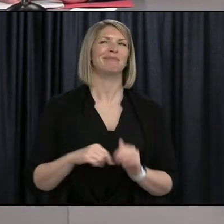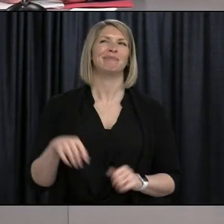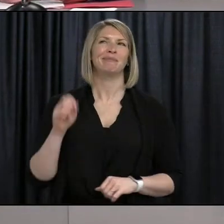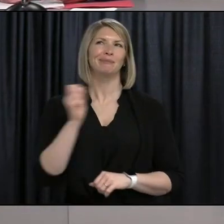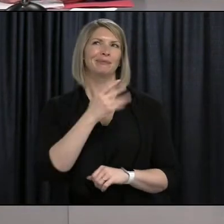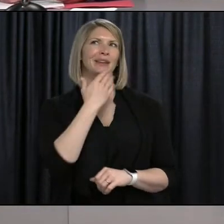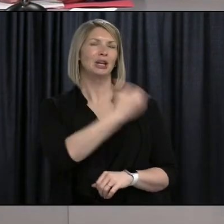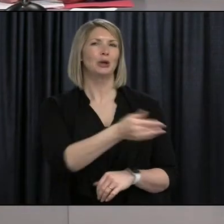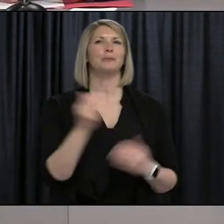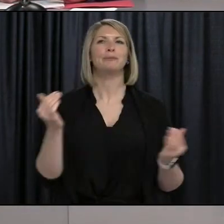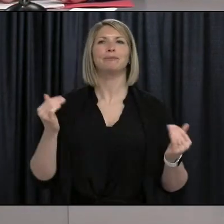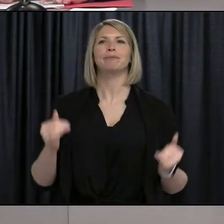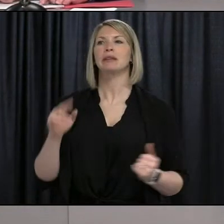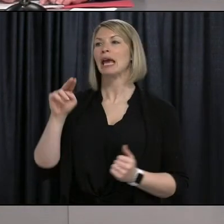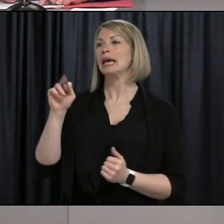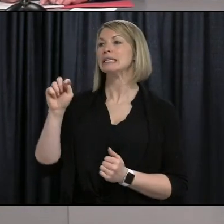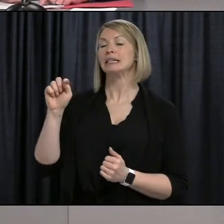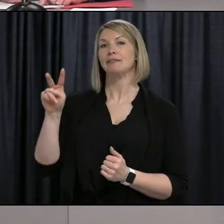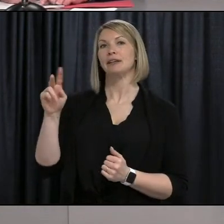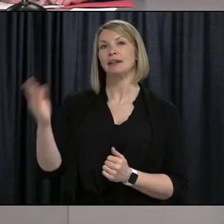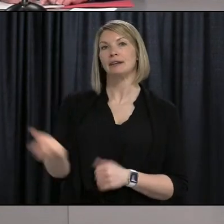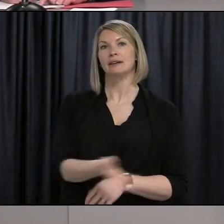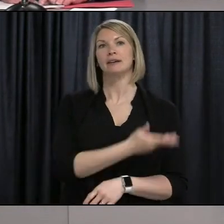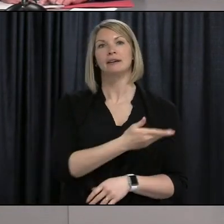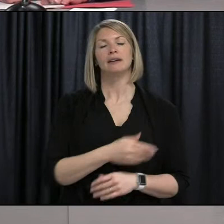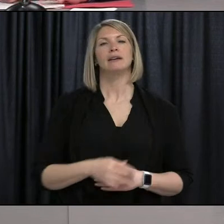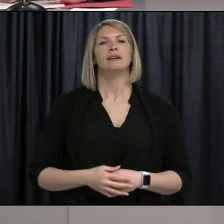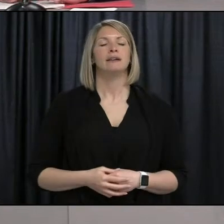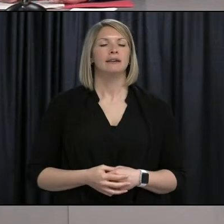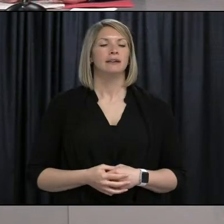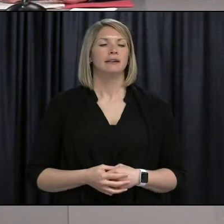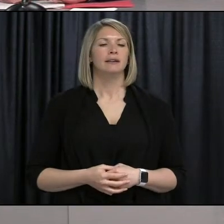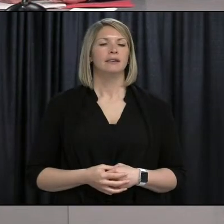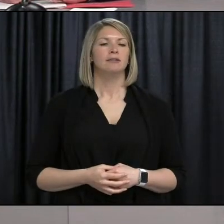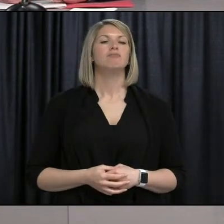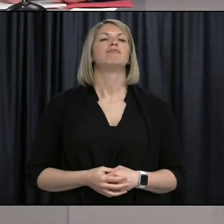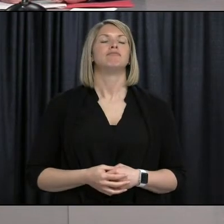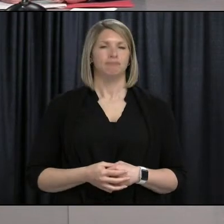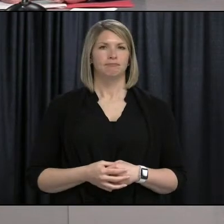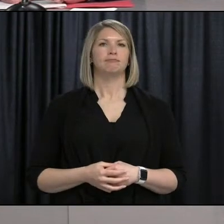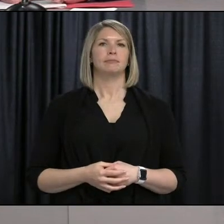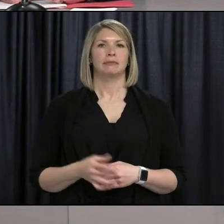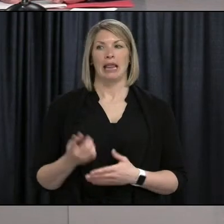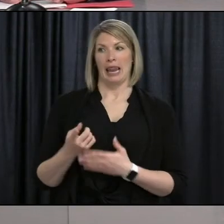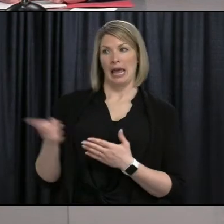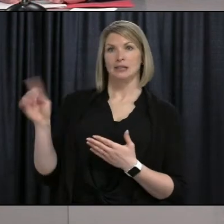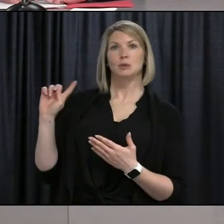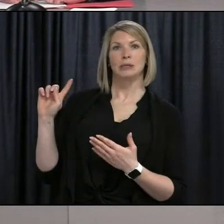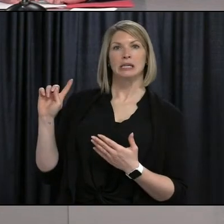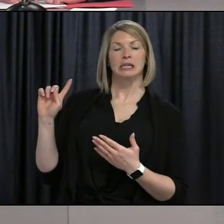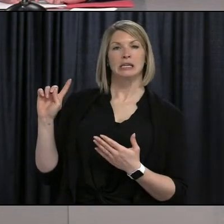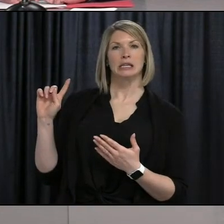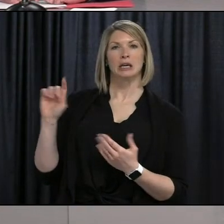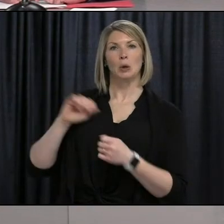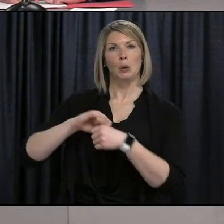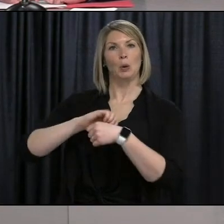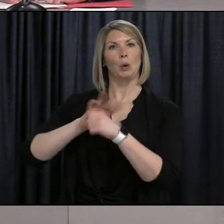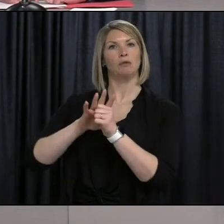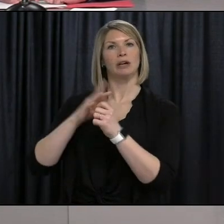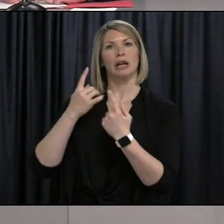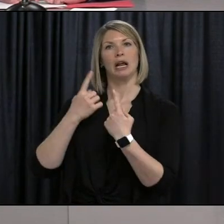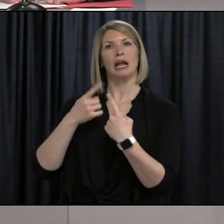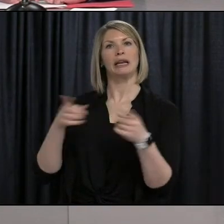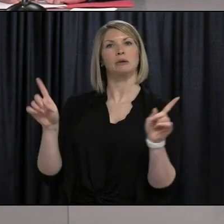Kellyanne Roberts with NTV. Do you have a final question? Yeah, last week at the briefing, there was note that